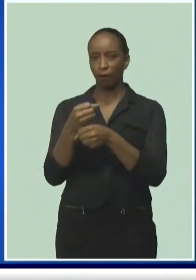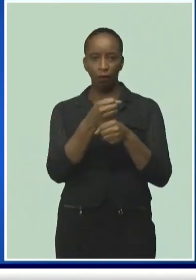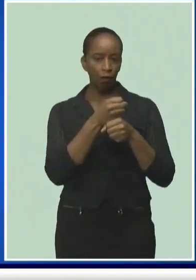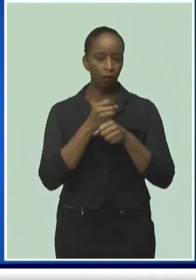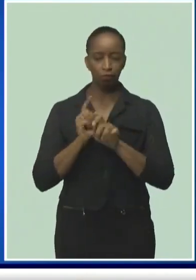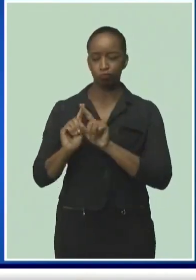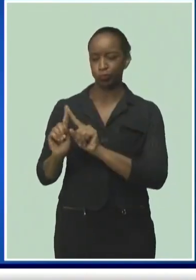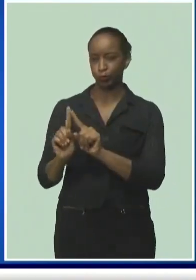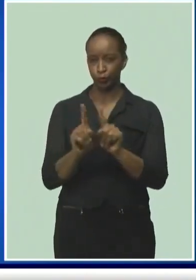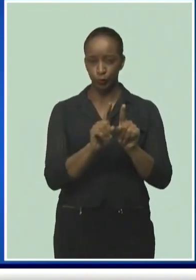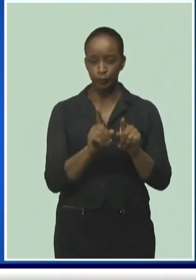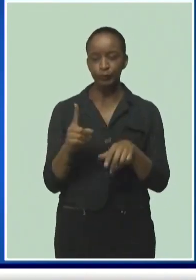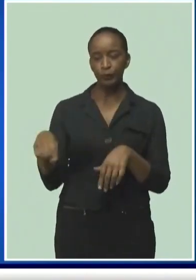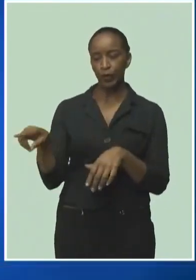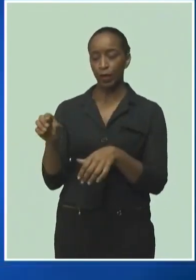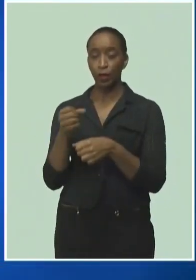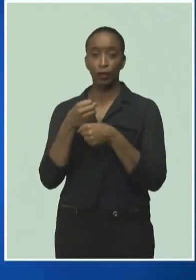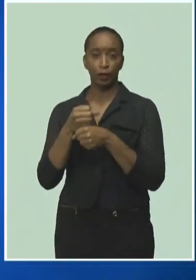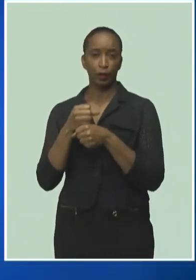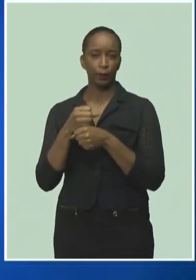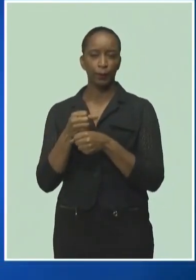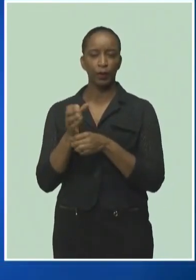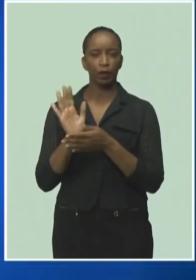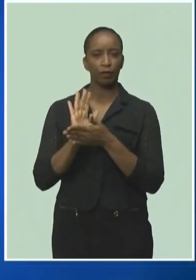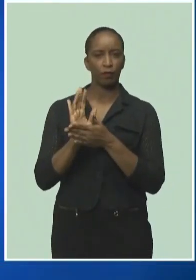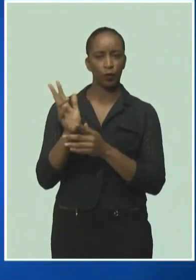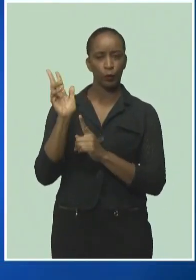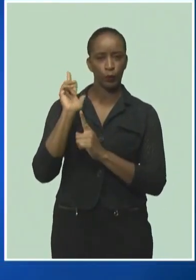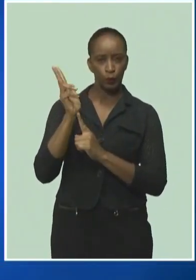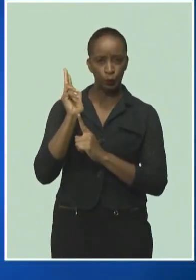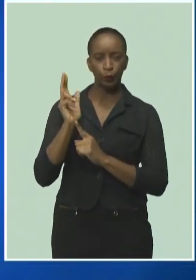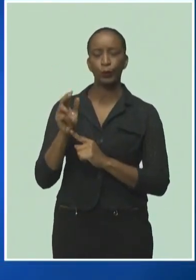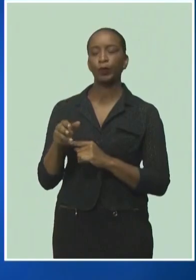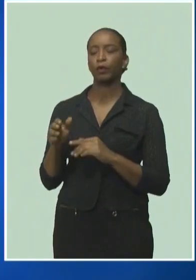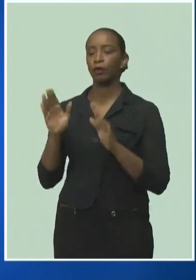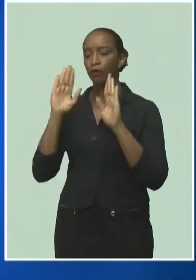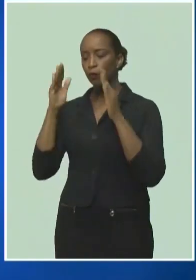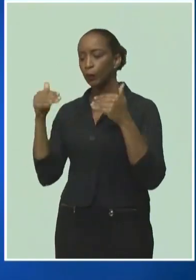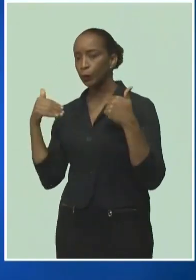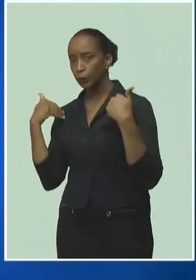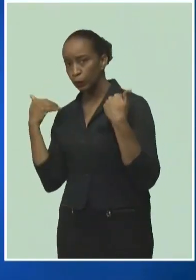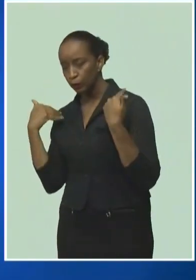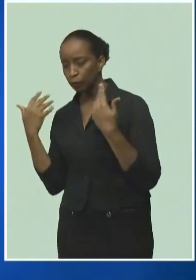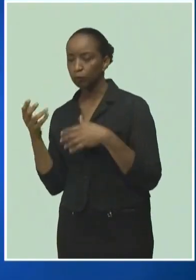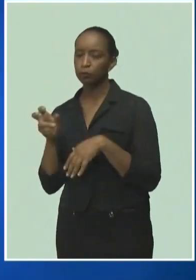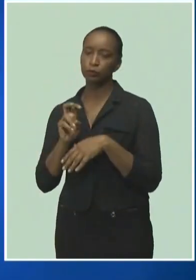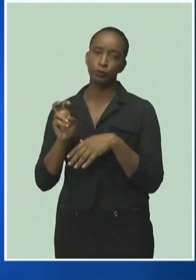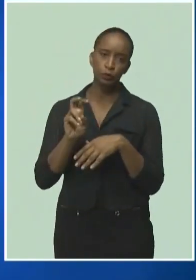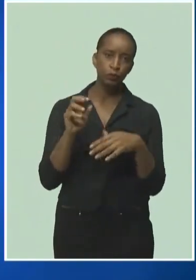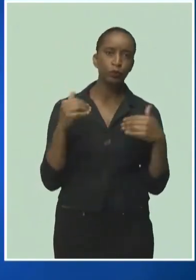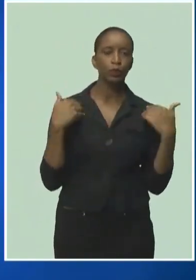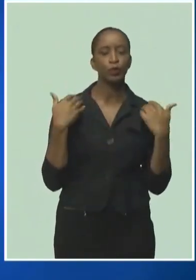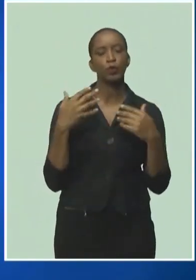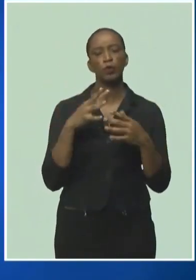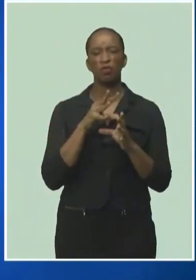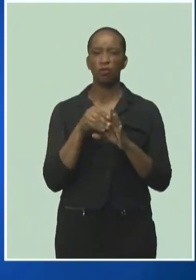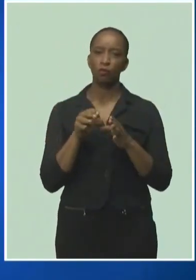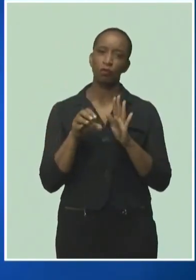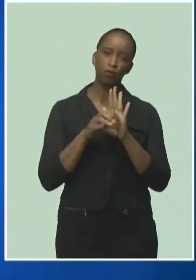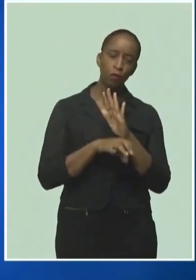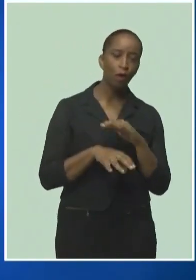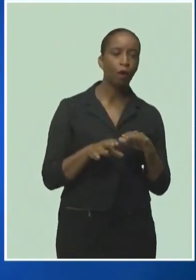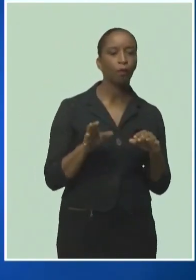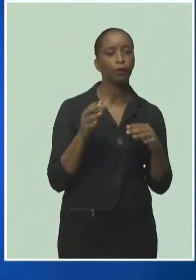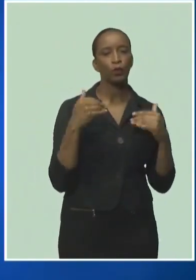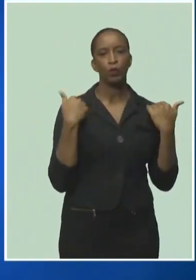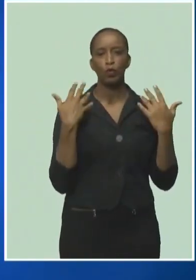creating 3-minute videos based on the thematic areas including youth, tourism, youth in crime, and the environment. The over a